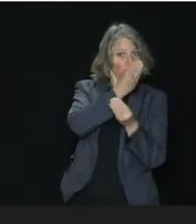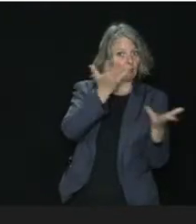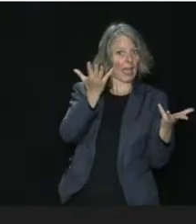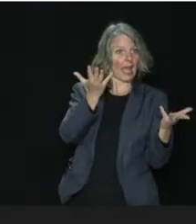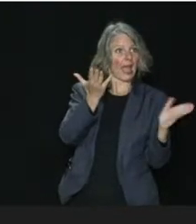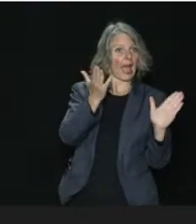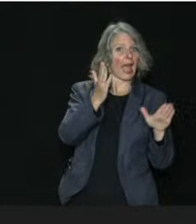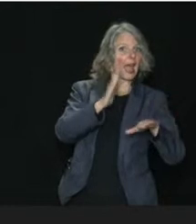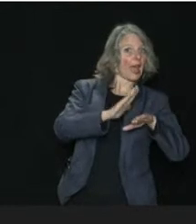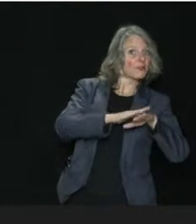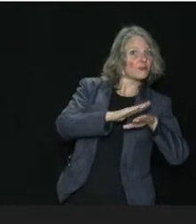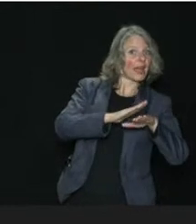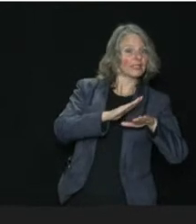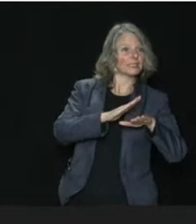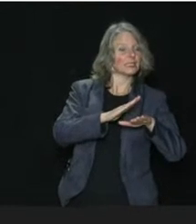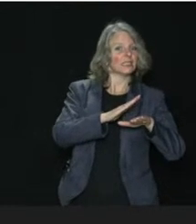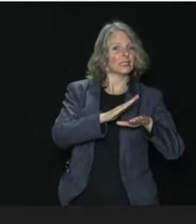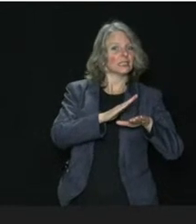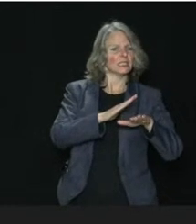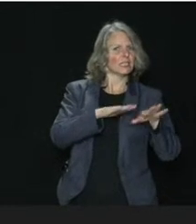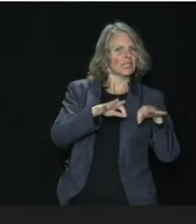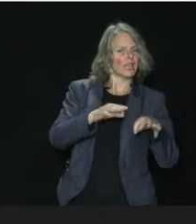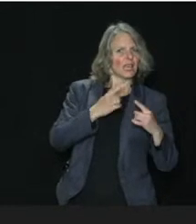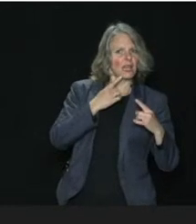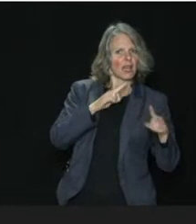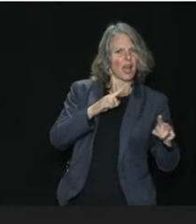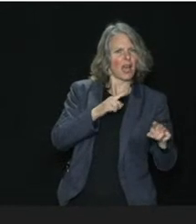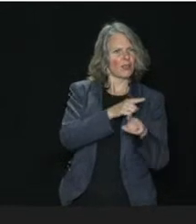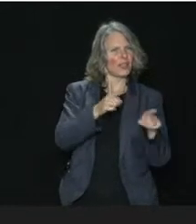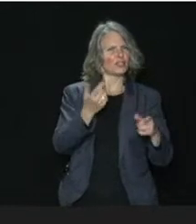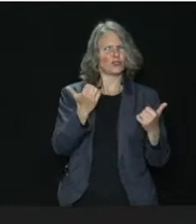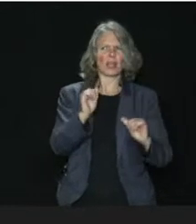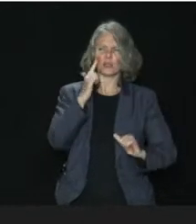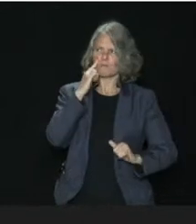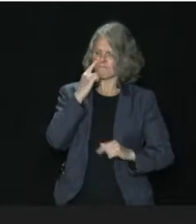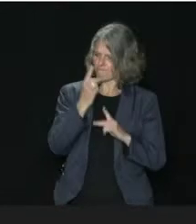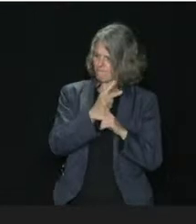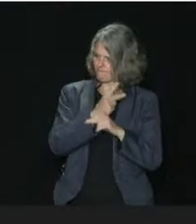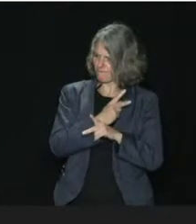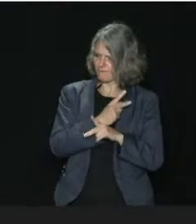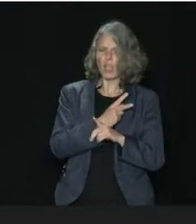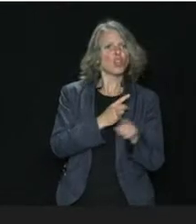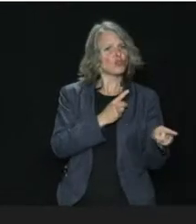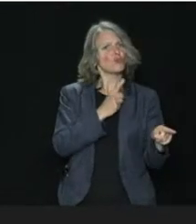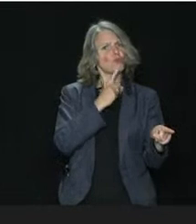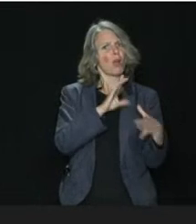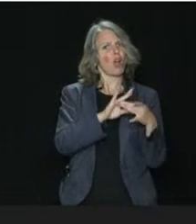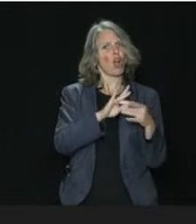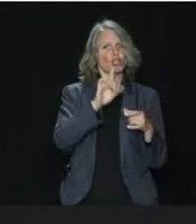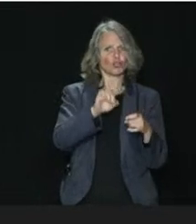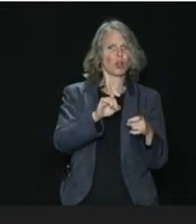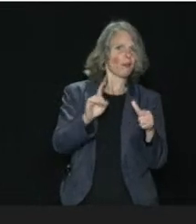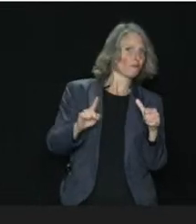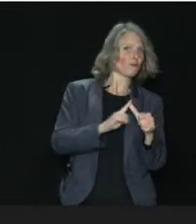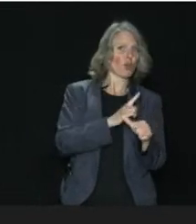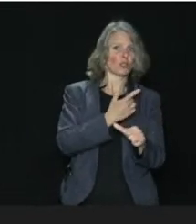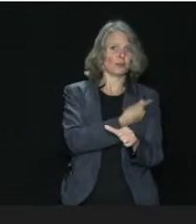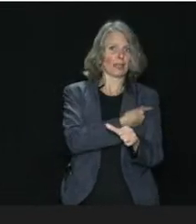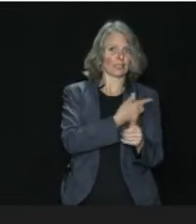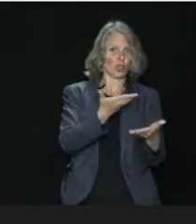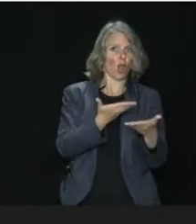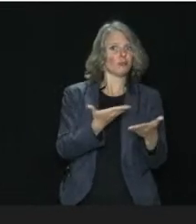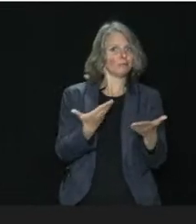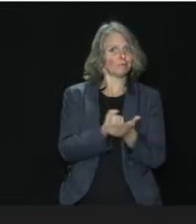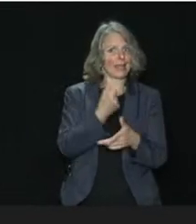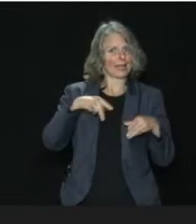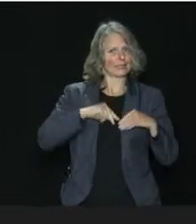to square the circle between the statements today on getting the first vaccine that you can get and the advice yesterday that depending